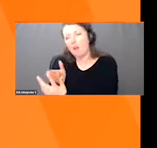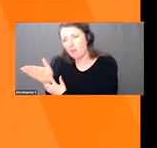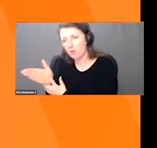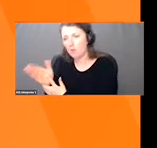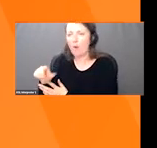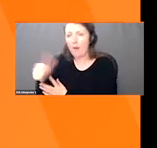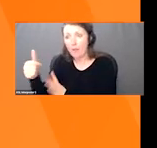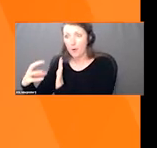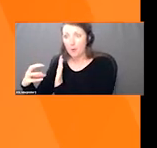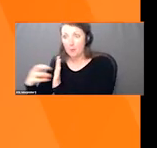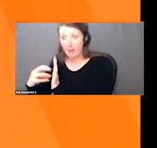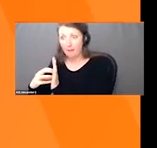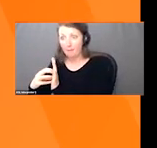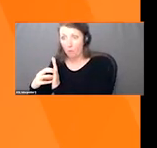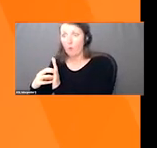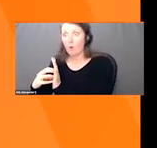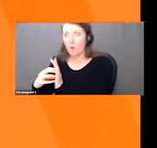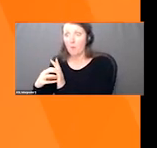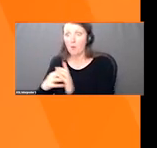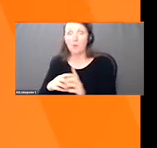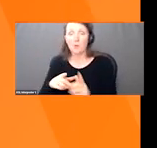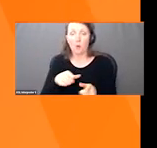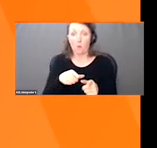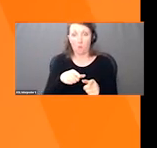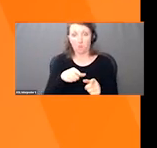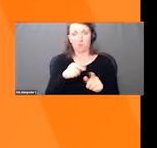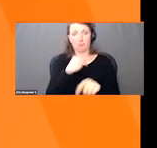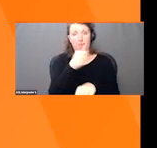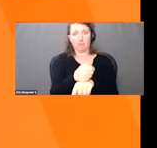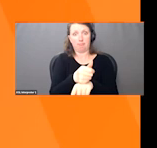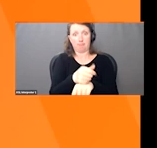but there's just no money collection. There's no financial collection on this.